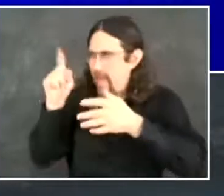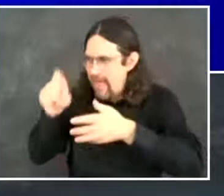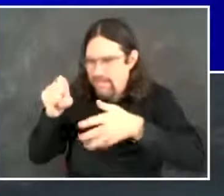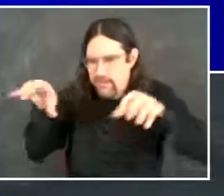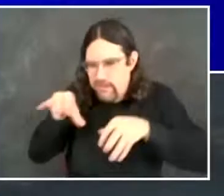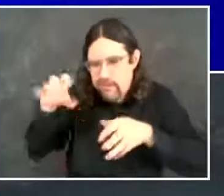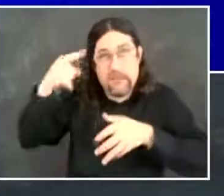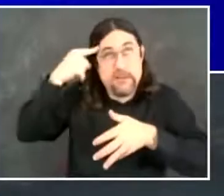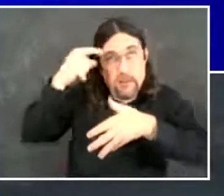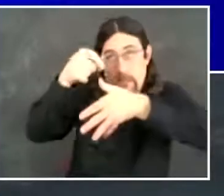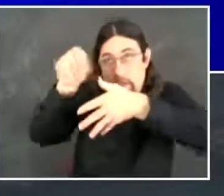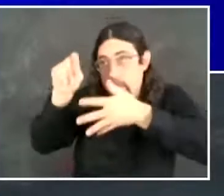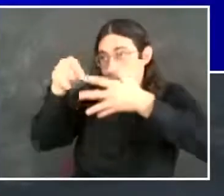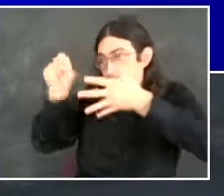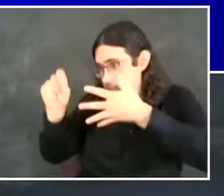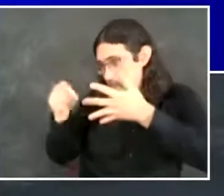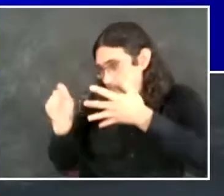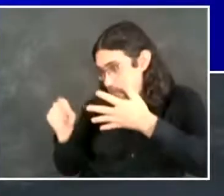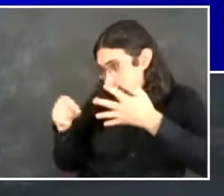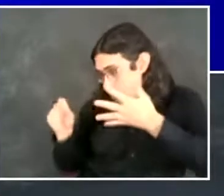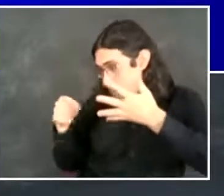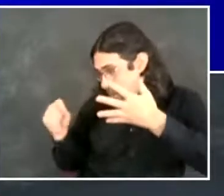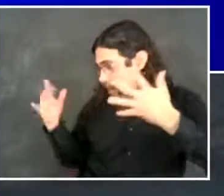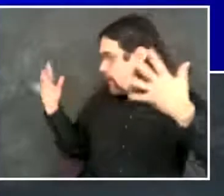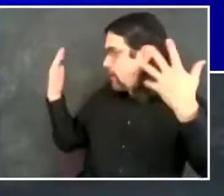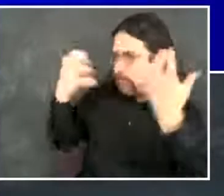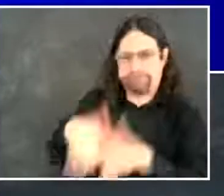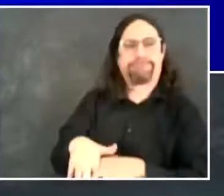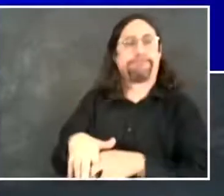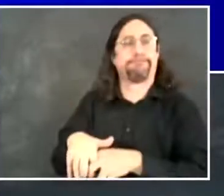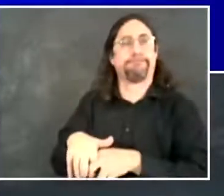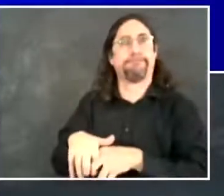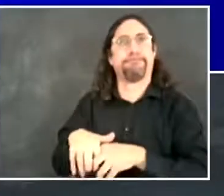medical personnel, everything. All that has to be provided. That's what's being built right now.